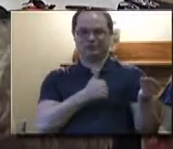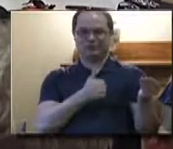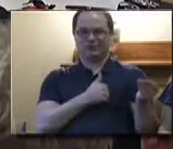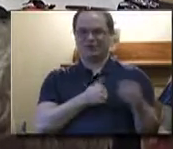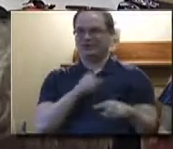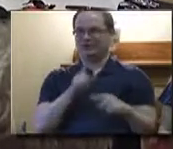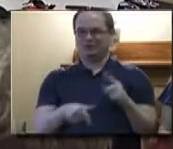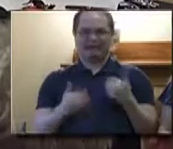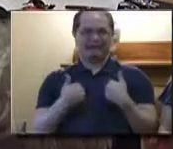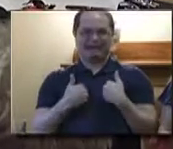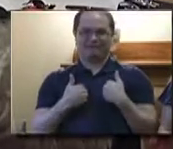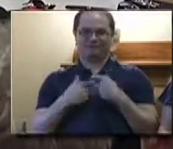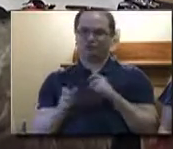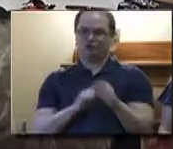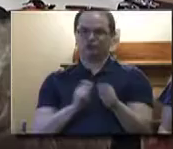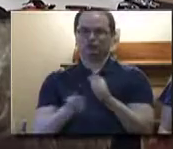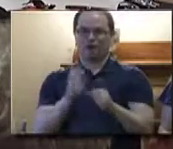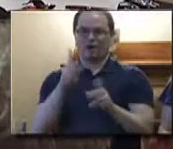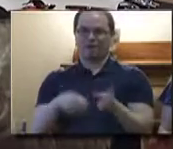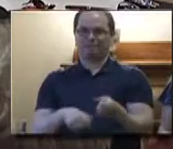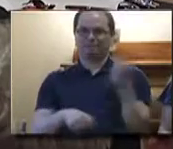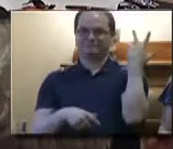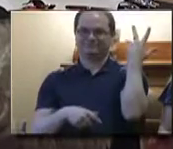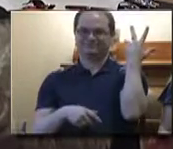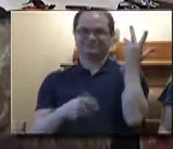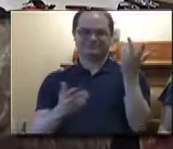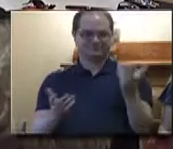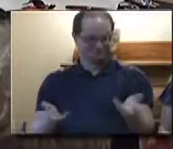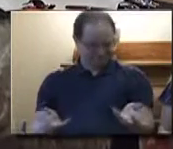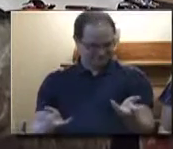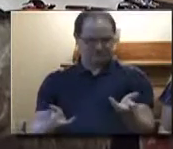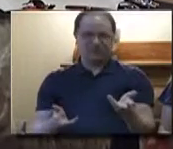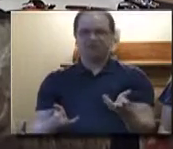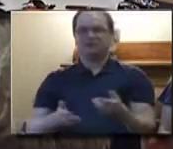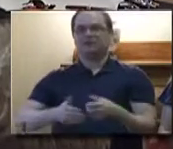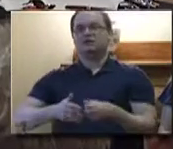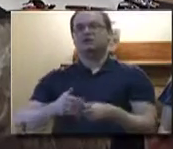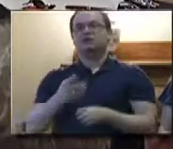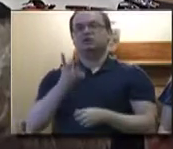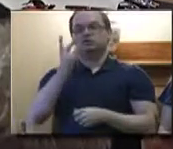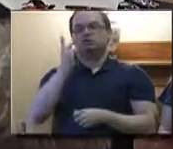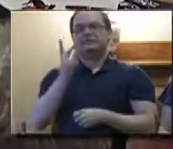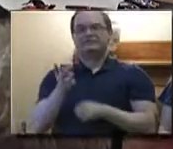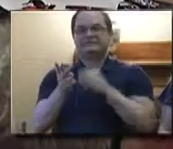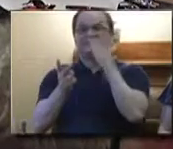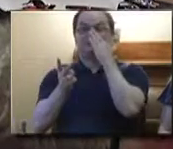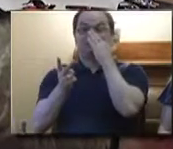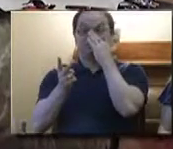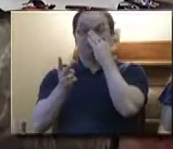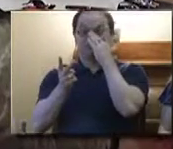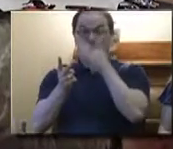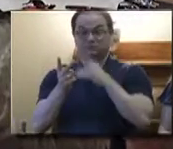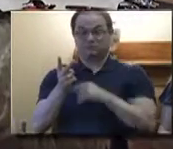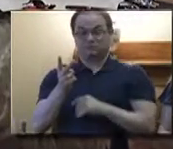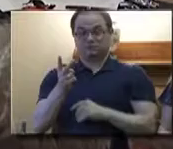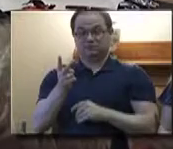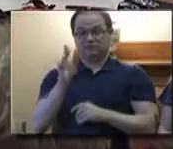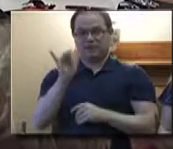guard said, no, you can't have it. Tore it up. So in a way, you can see